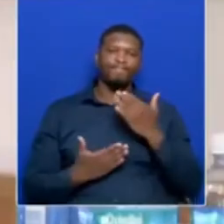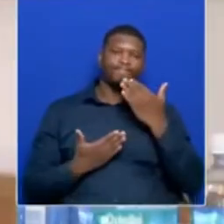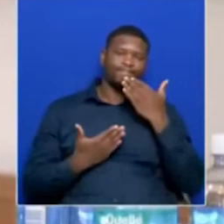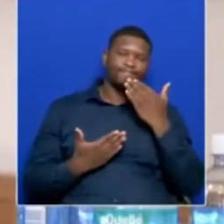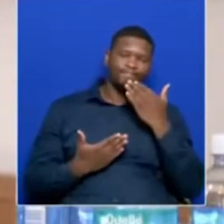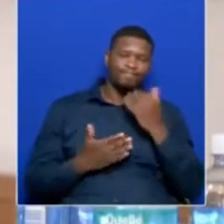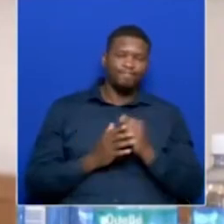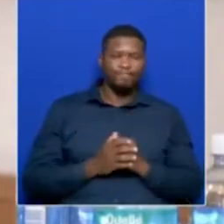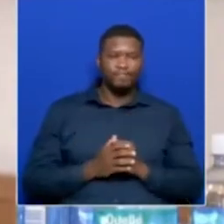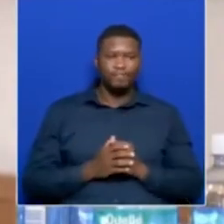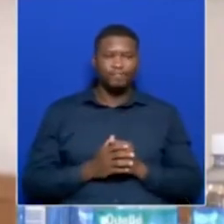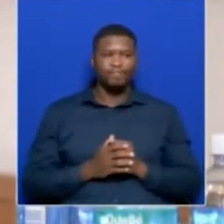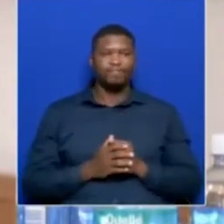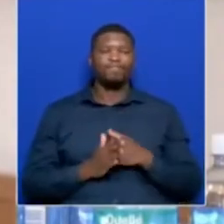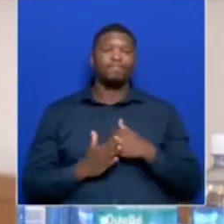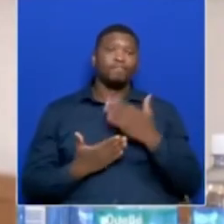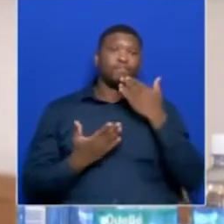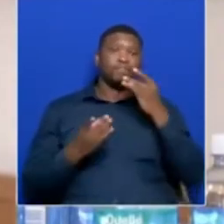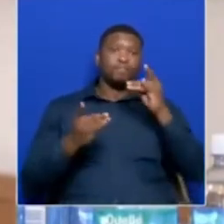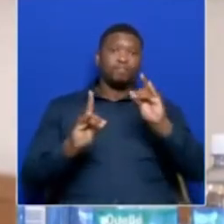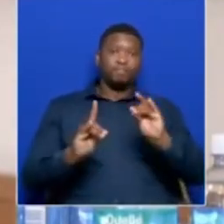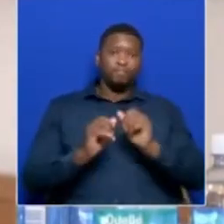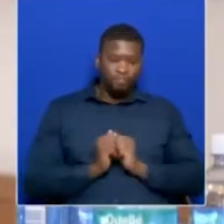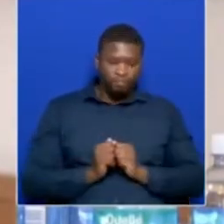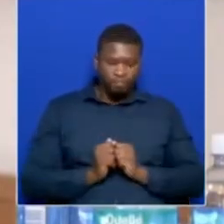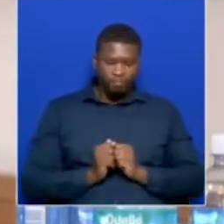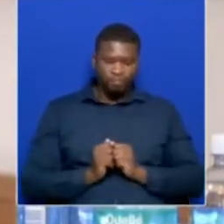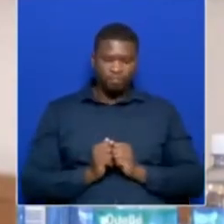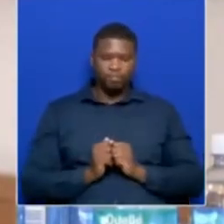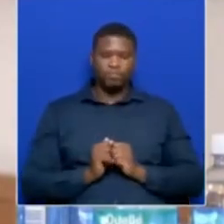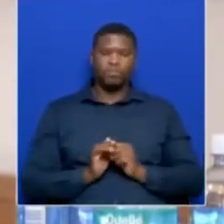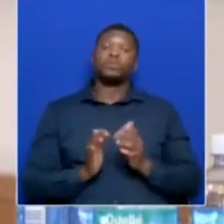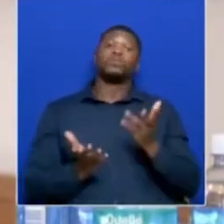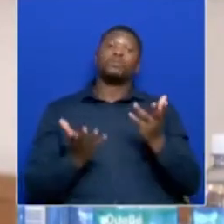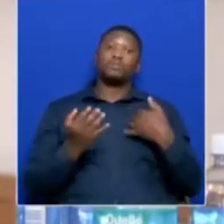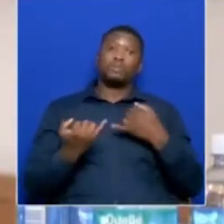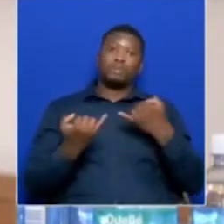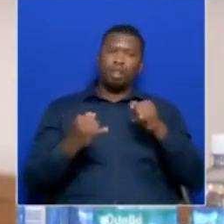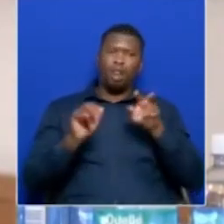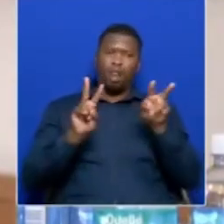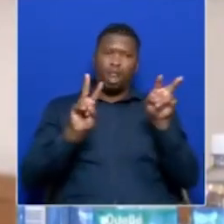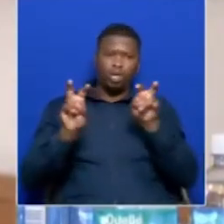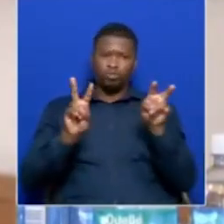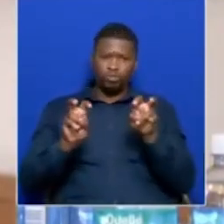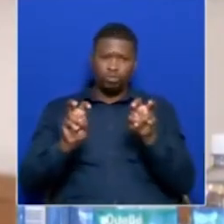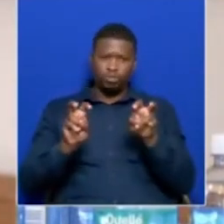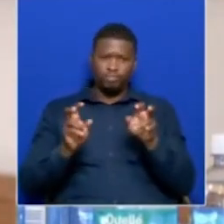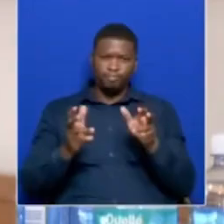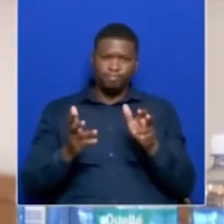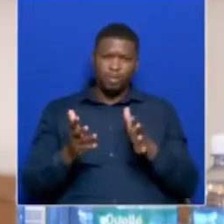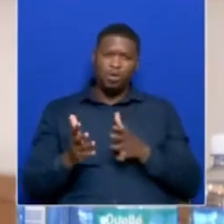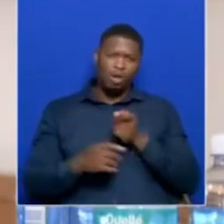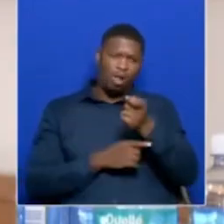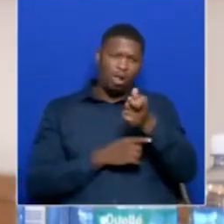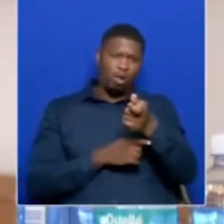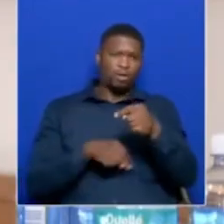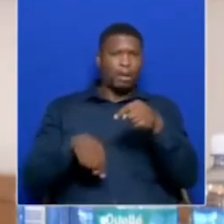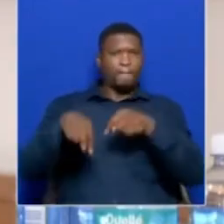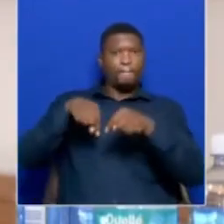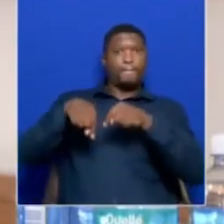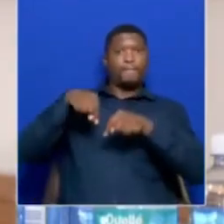Chair. Perhaps while we are on that, let's just take a step back and to